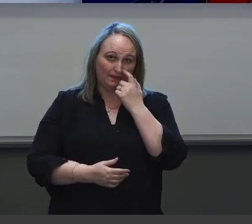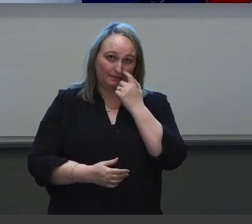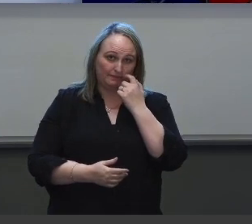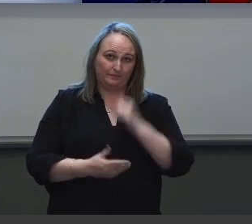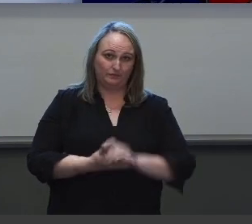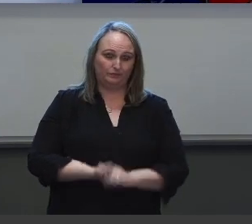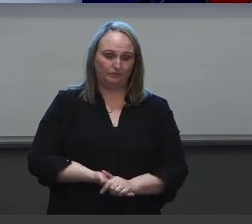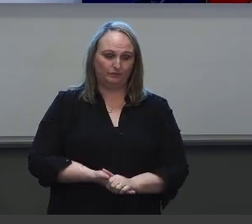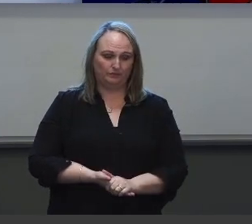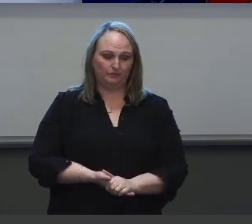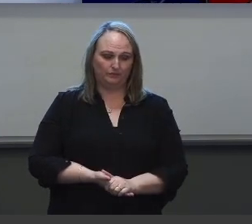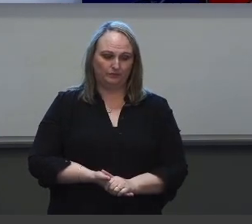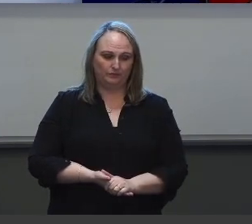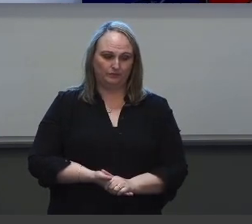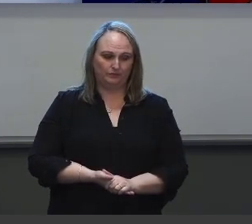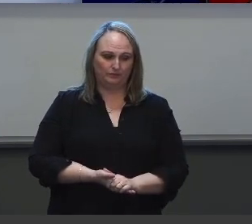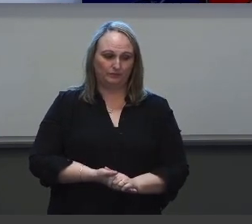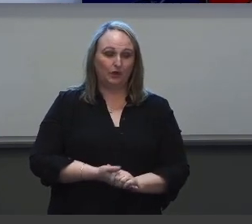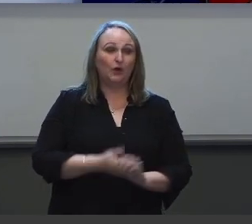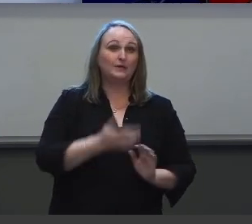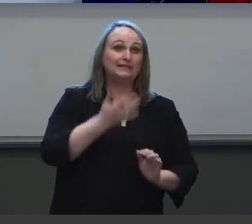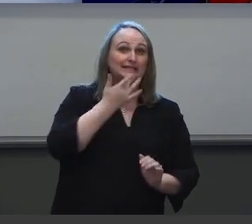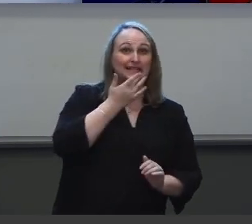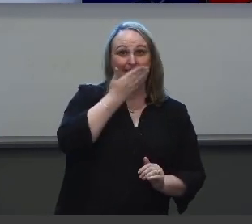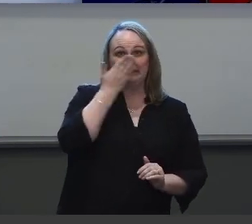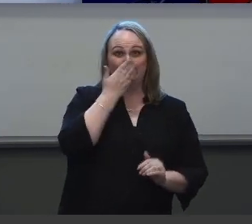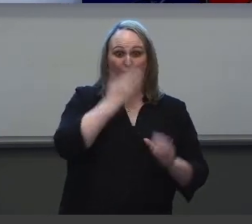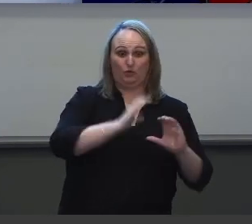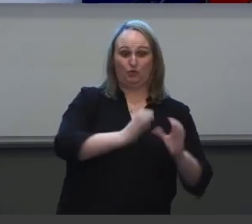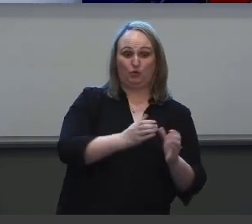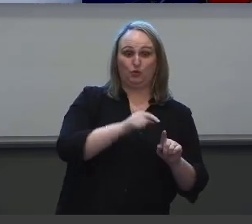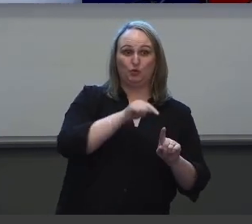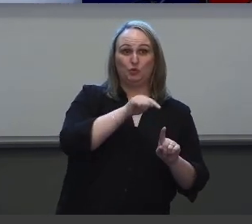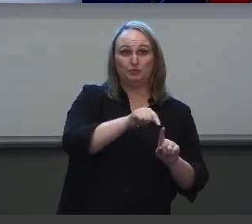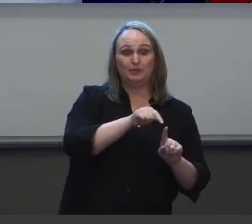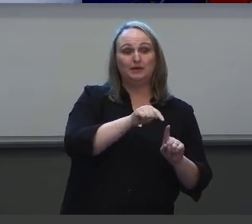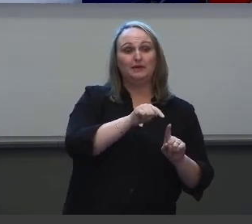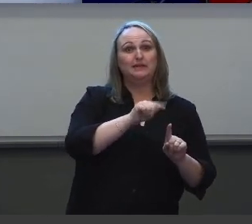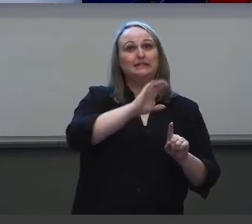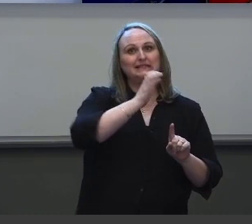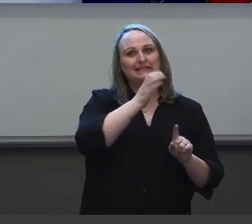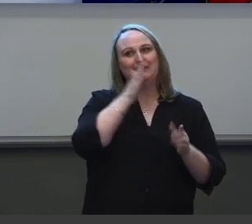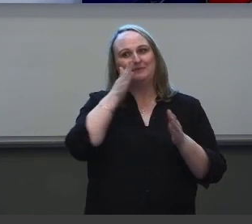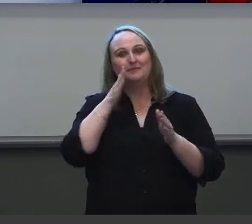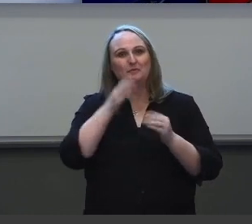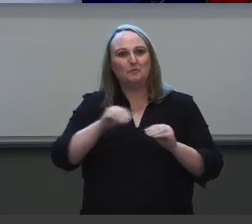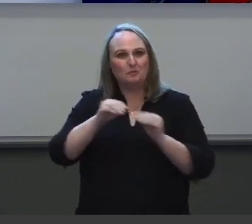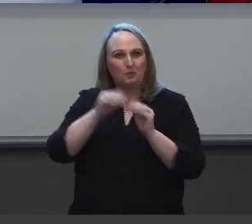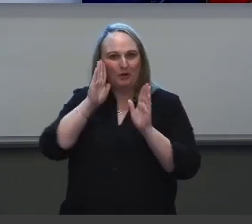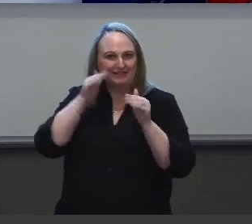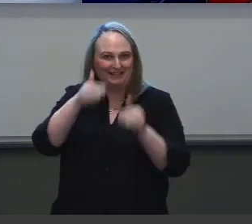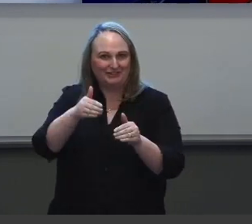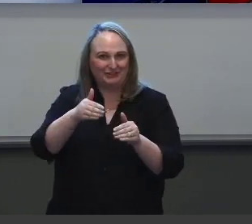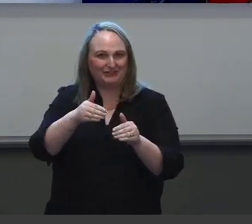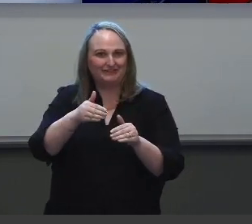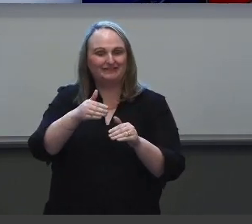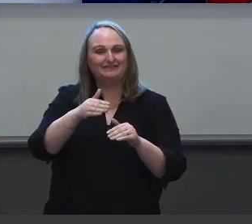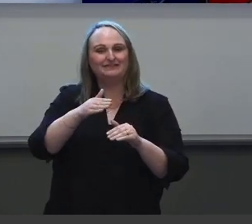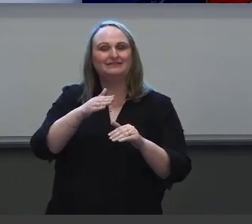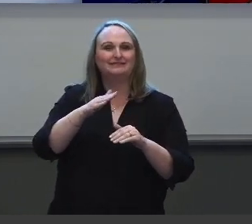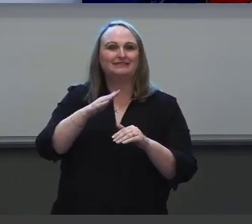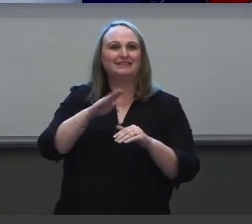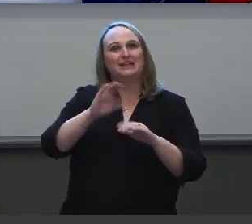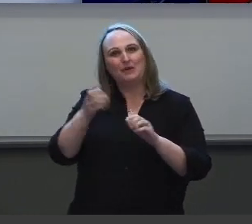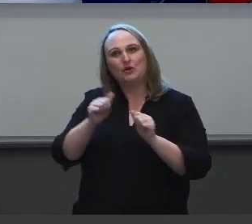Also, we found that the taste and smell sensitivity subtype was associated with less inattention relative to the generalized